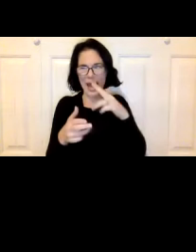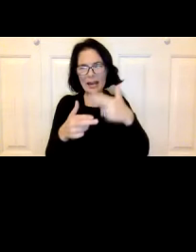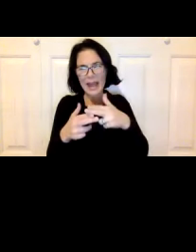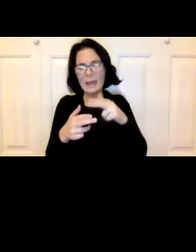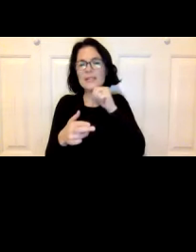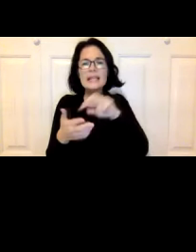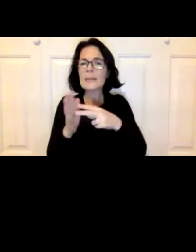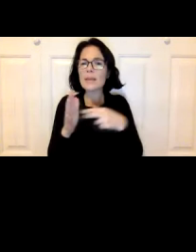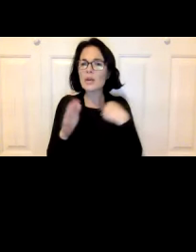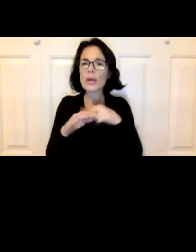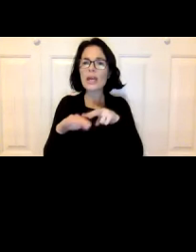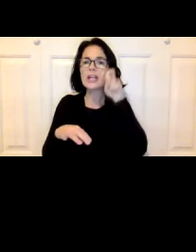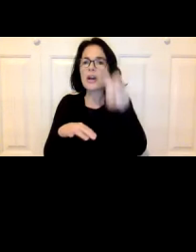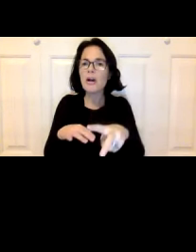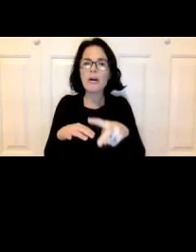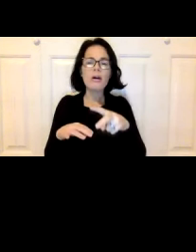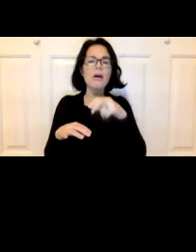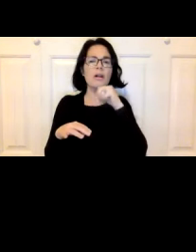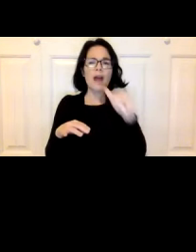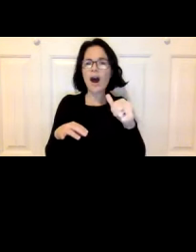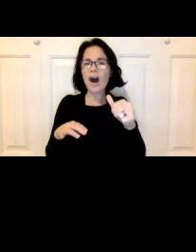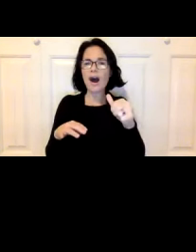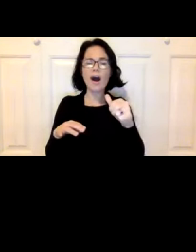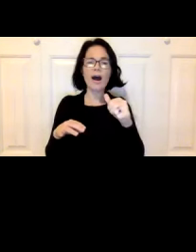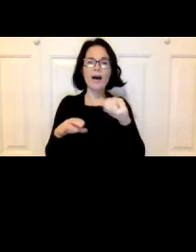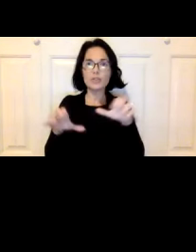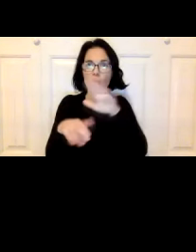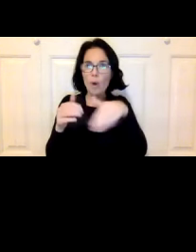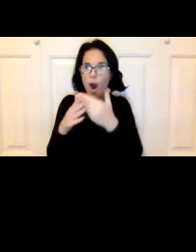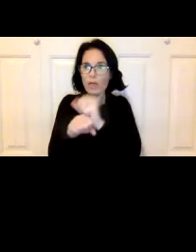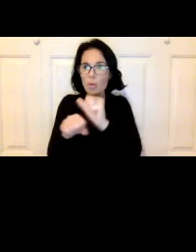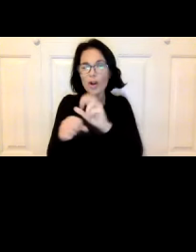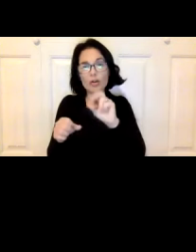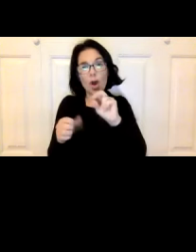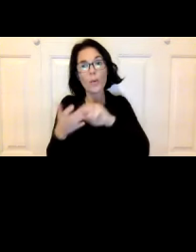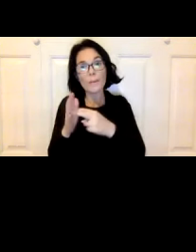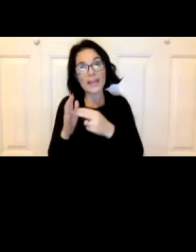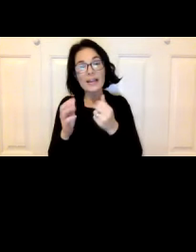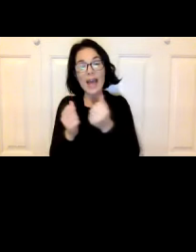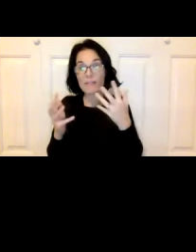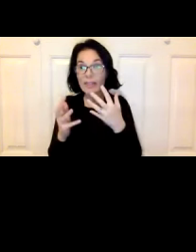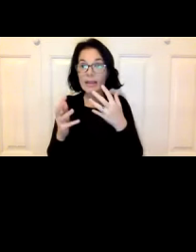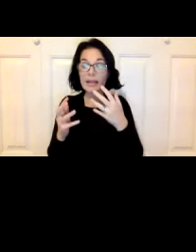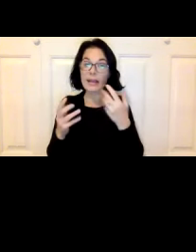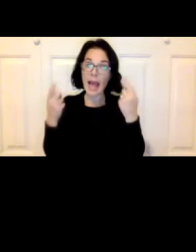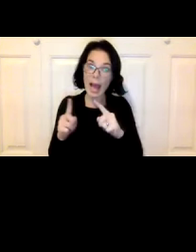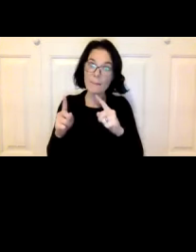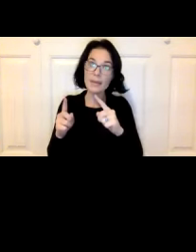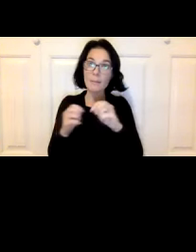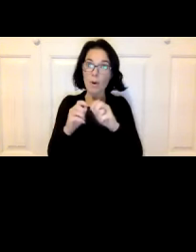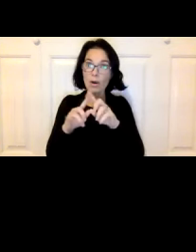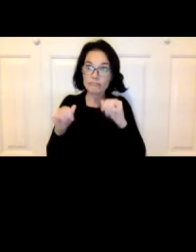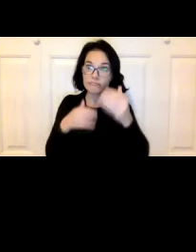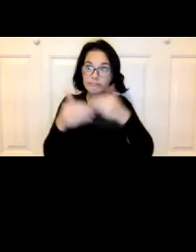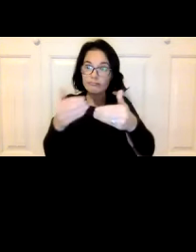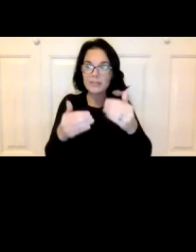in slides to come that it just means that these steps are accelerated and may be overlapping as well. Next slide, please.